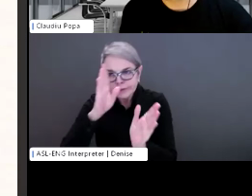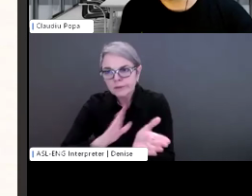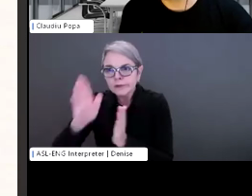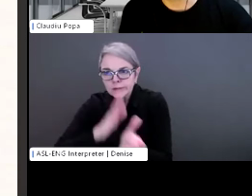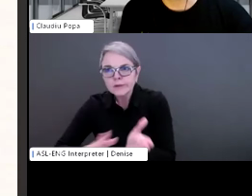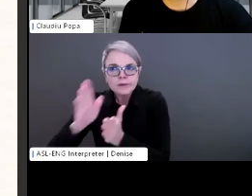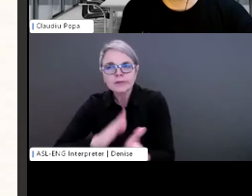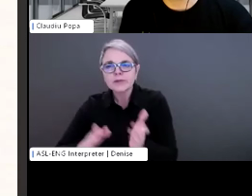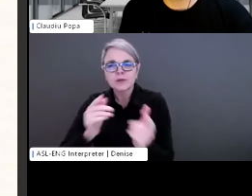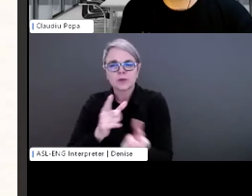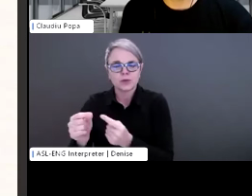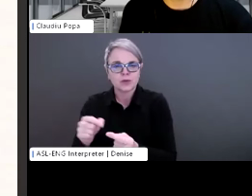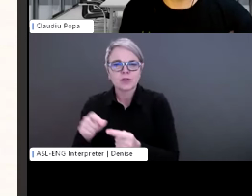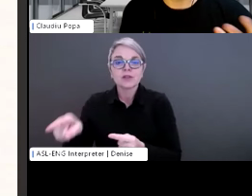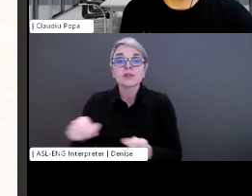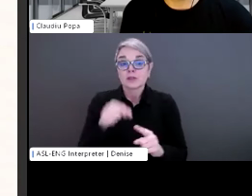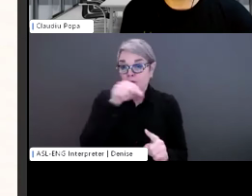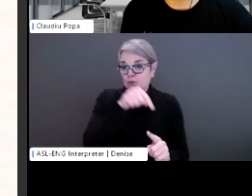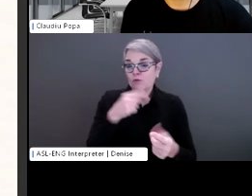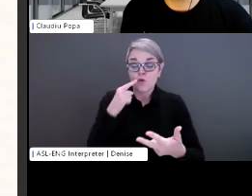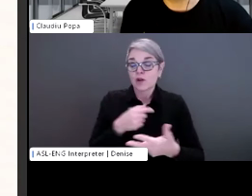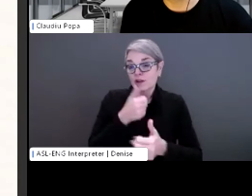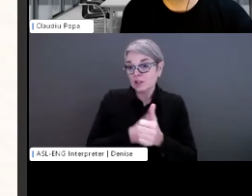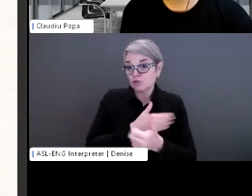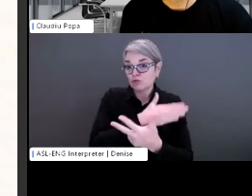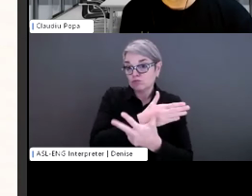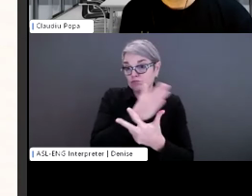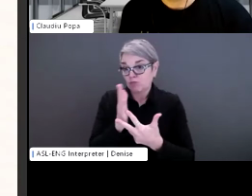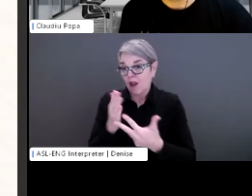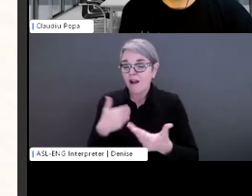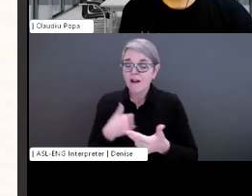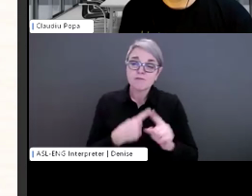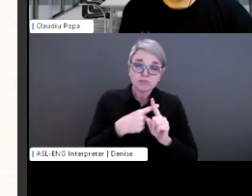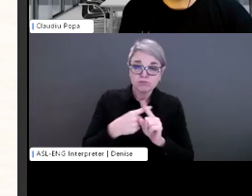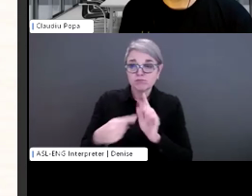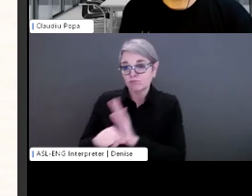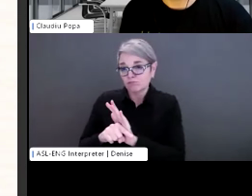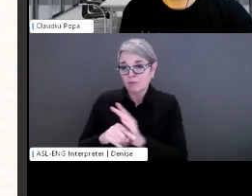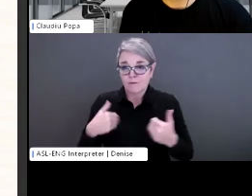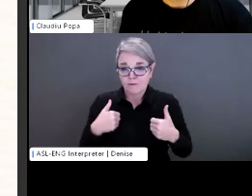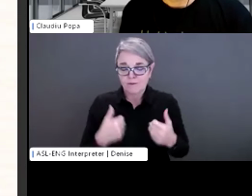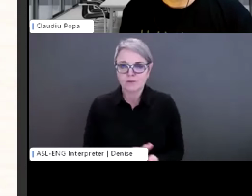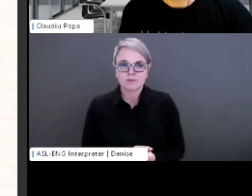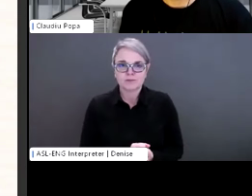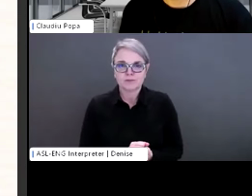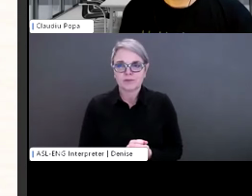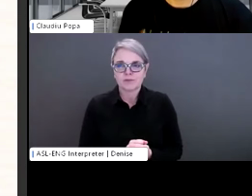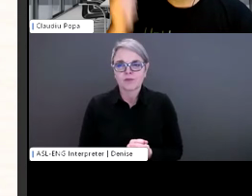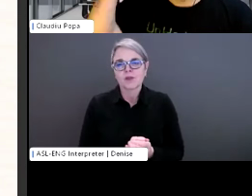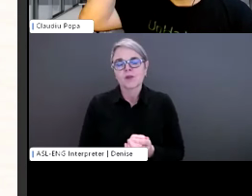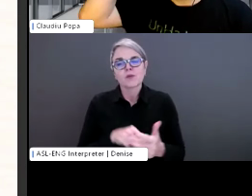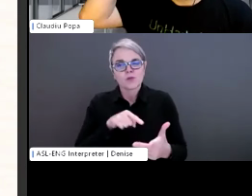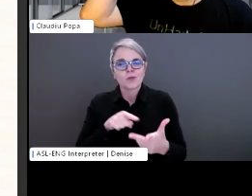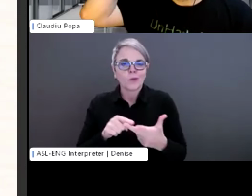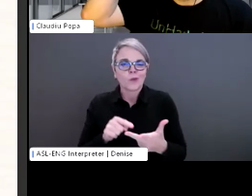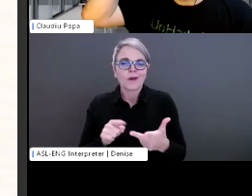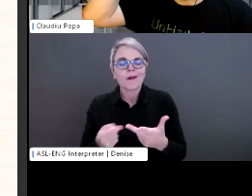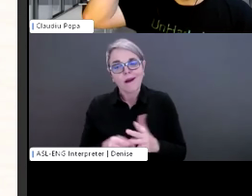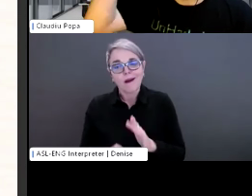cons to each one of these vehicles. Well, one of the cons, pun intended, of using